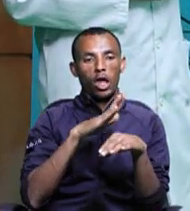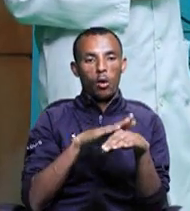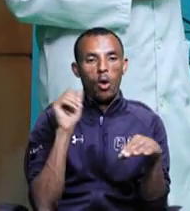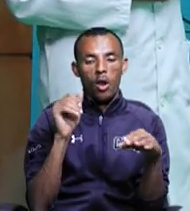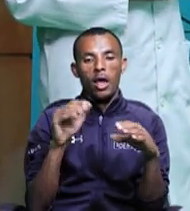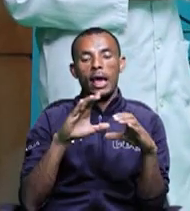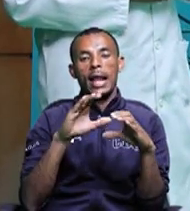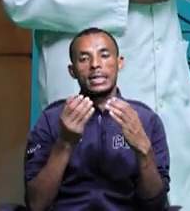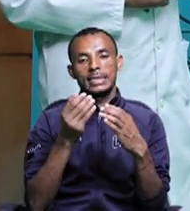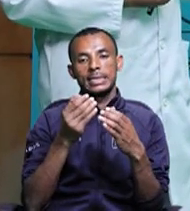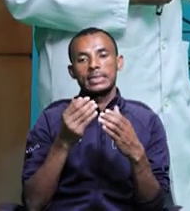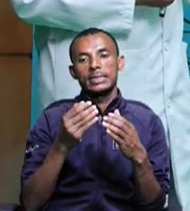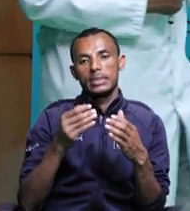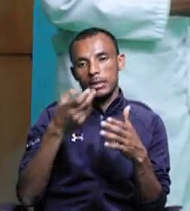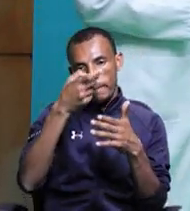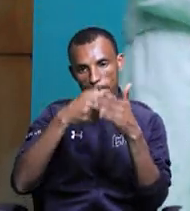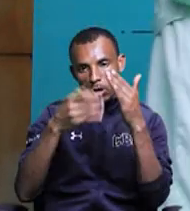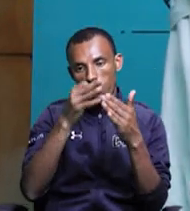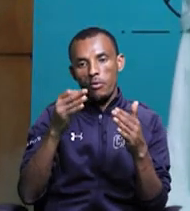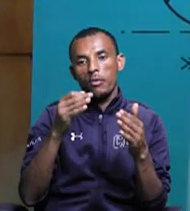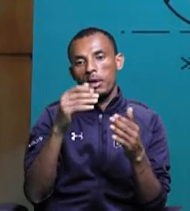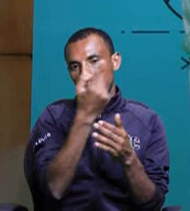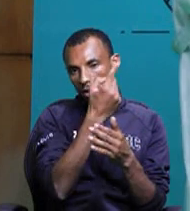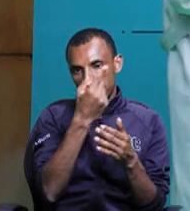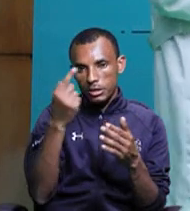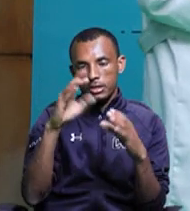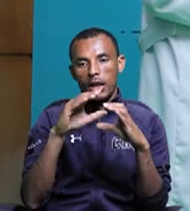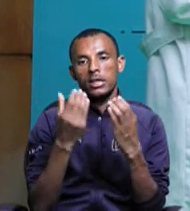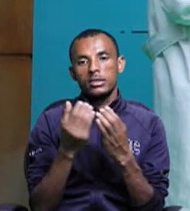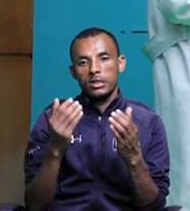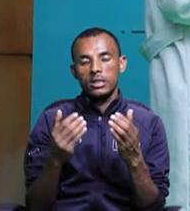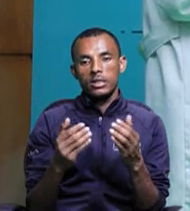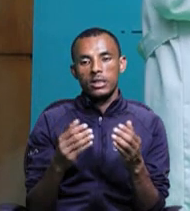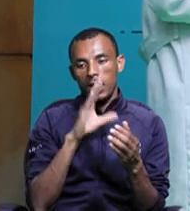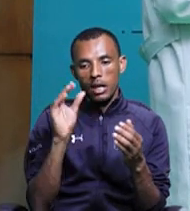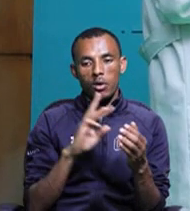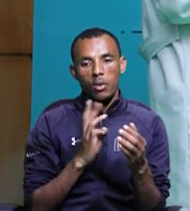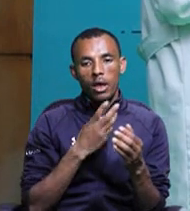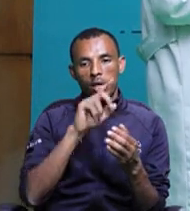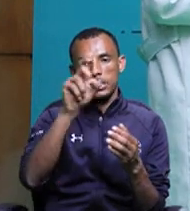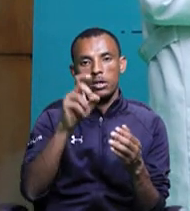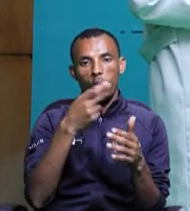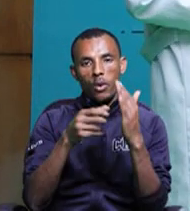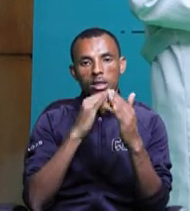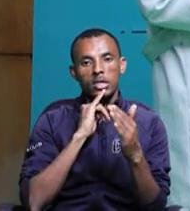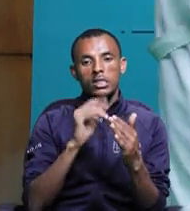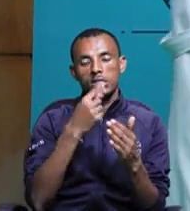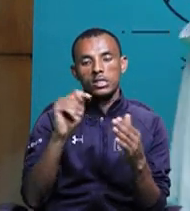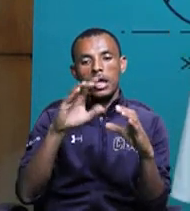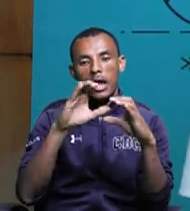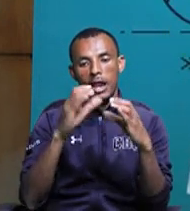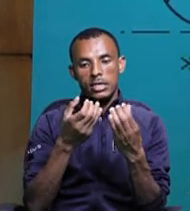class marks of each classes. It is the representative of each class. And what you are asking now, what is the class mark